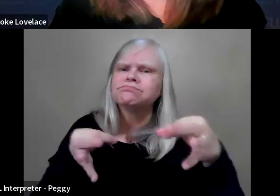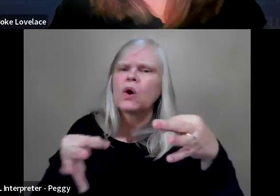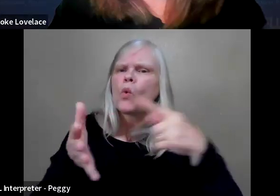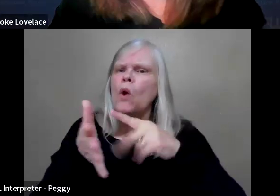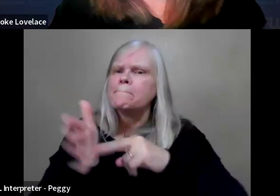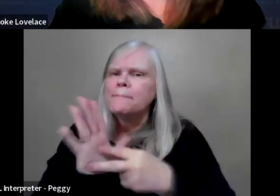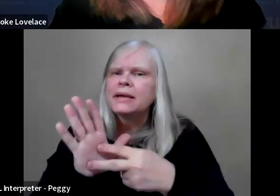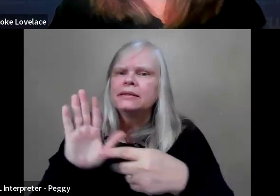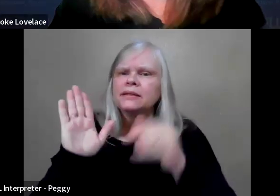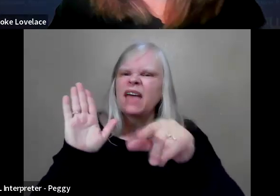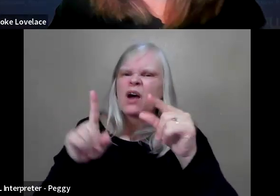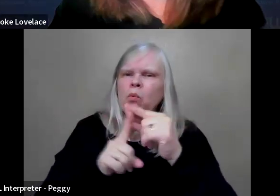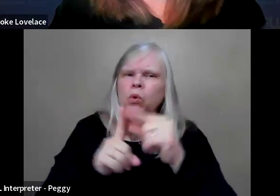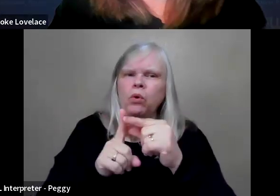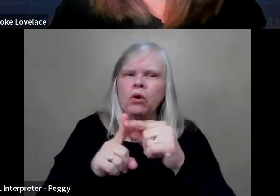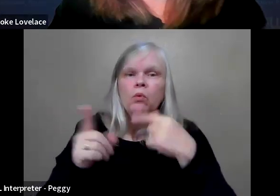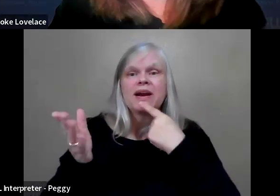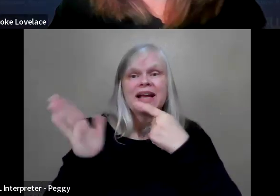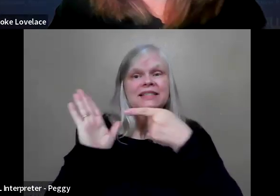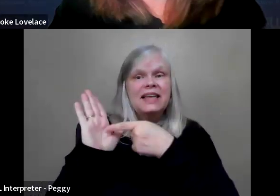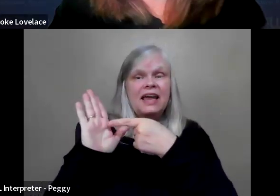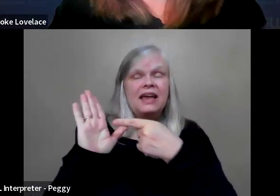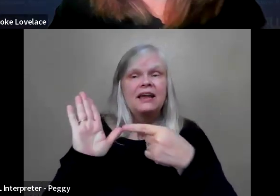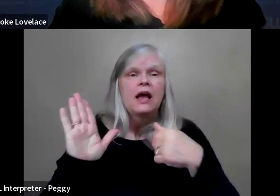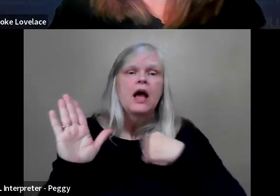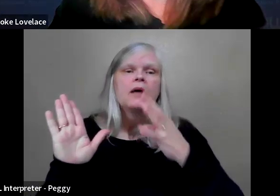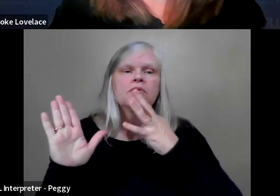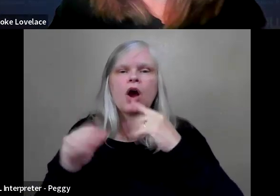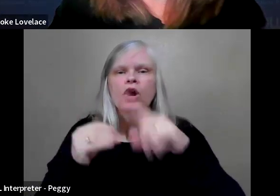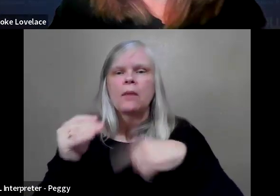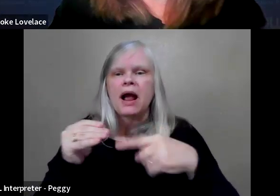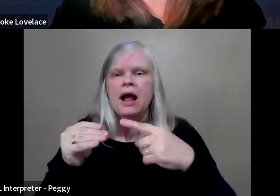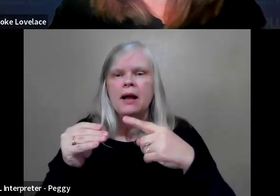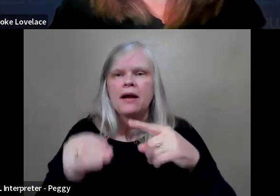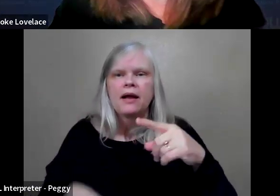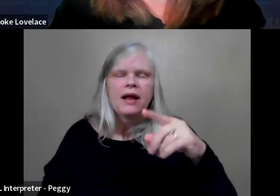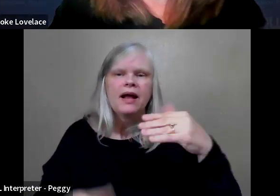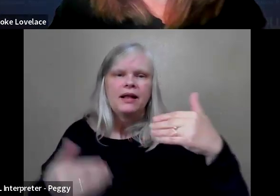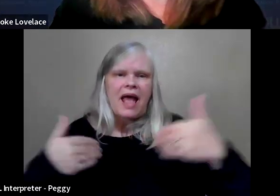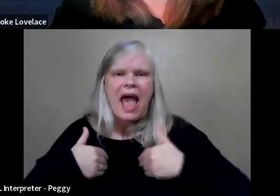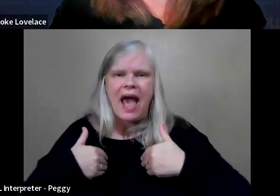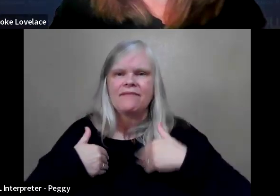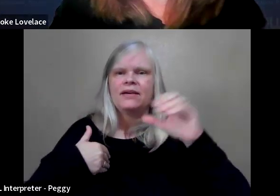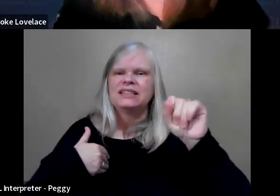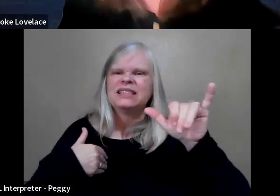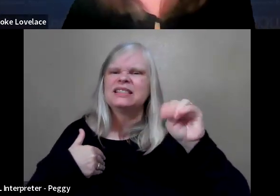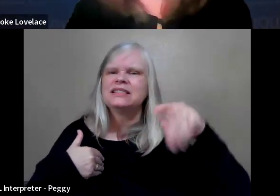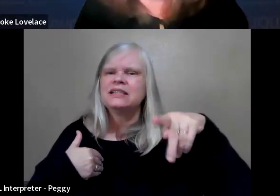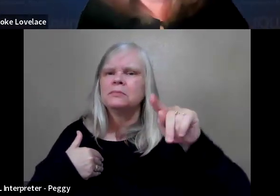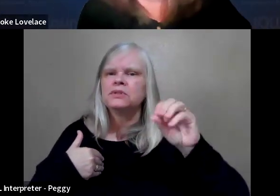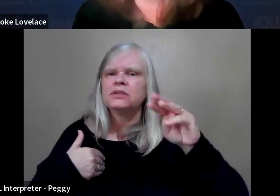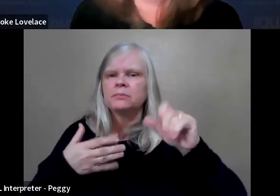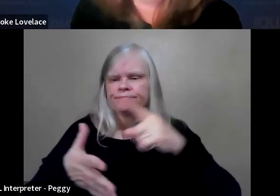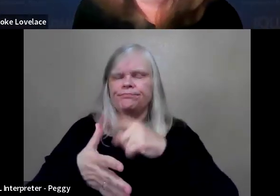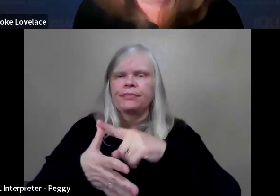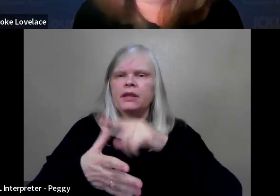everyone. So when I'm saying dementia, I am talking about a set of symptoms. Symptoms might include